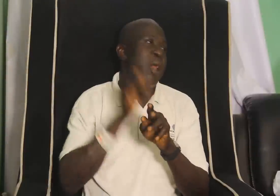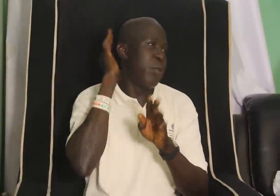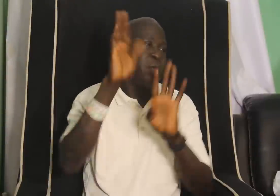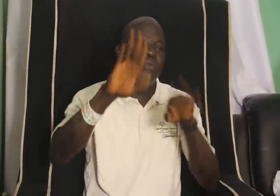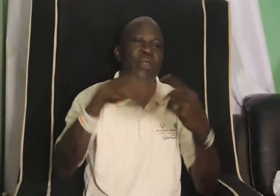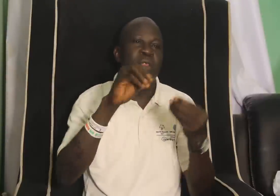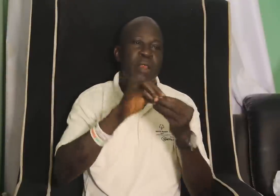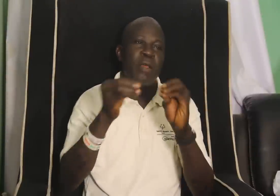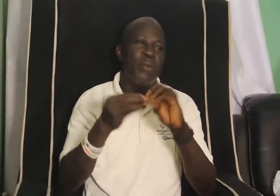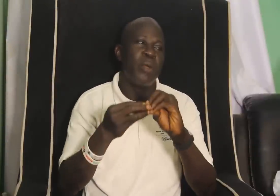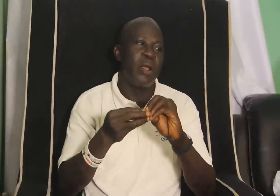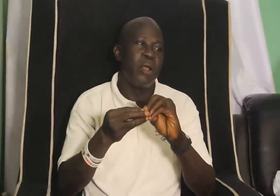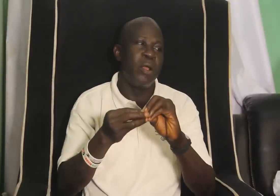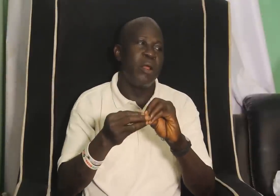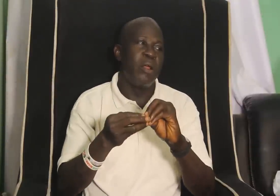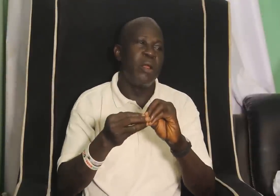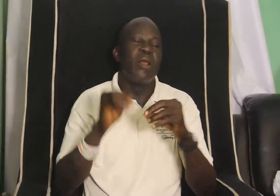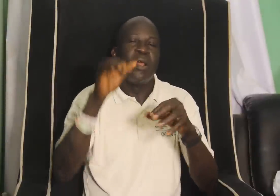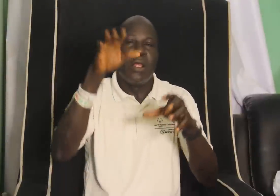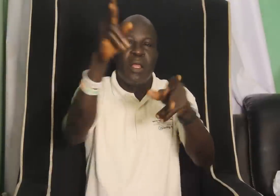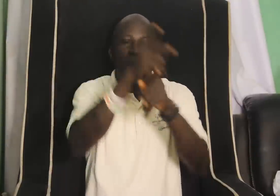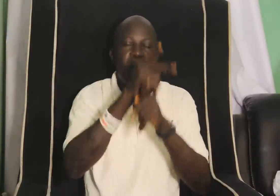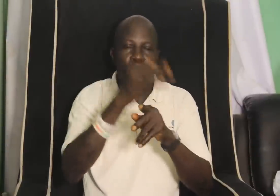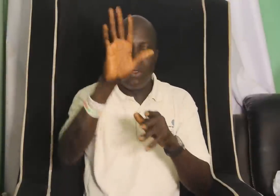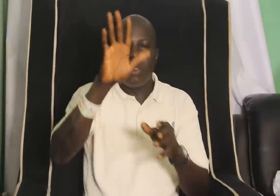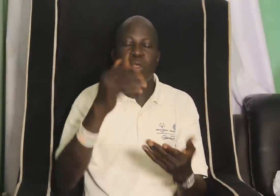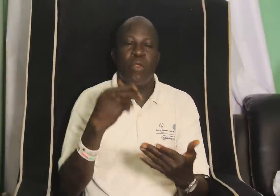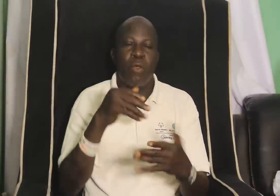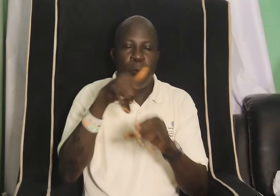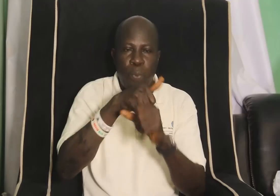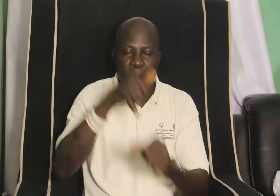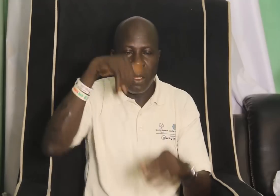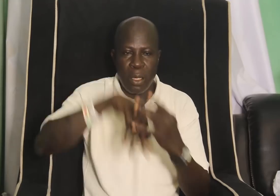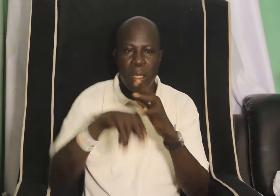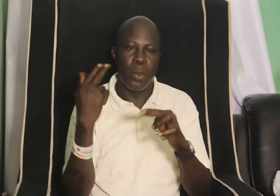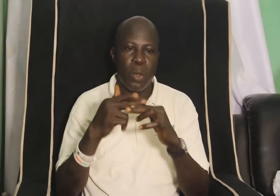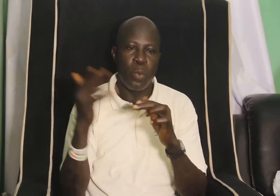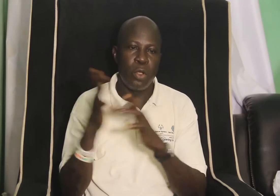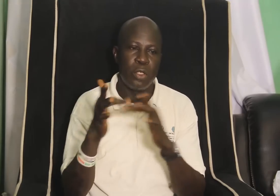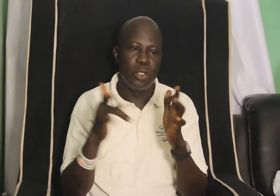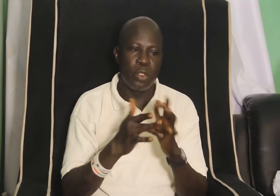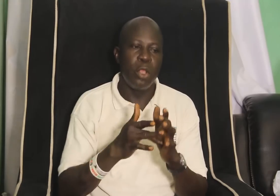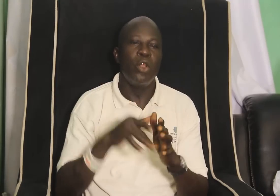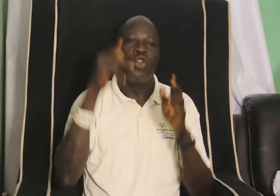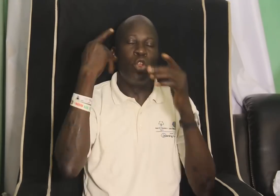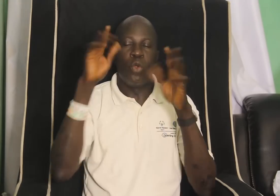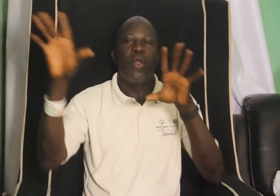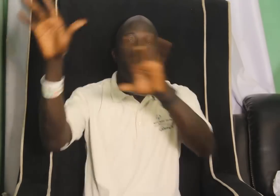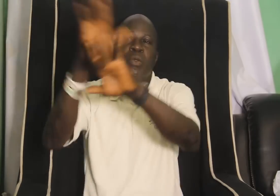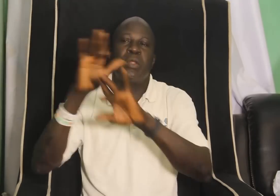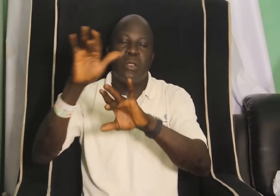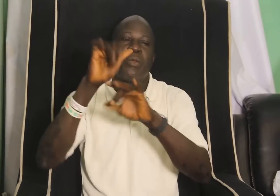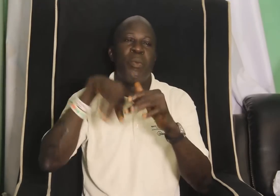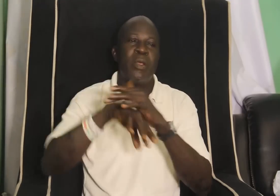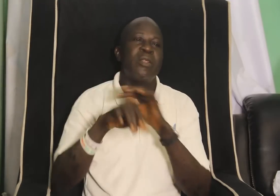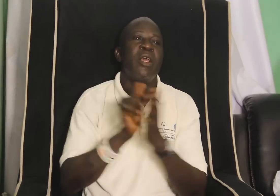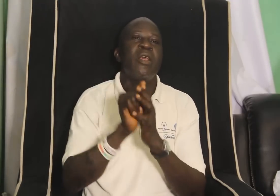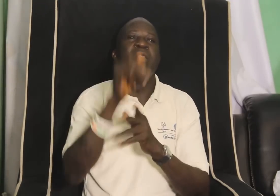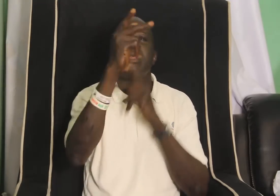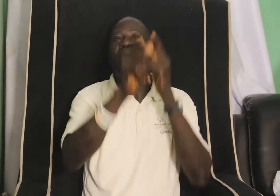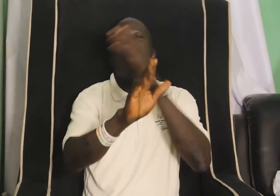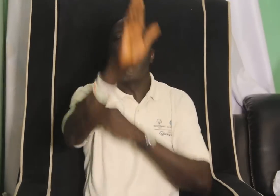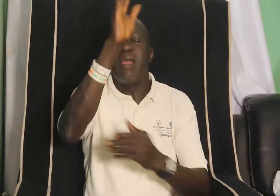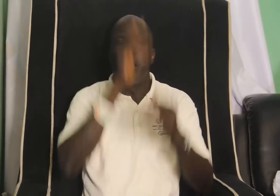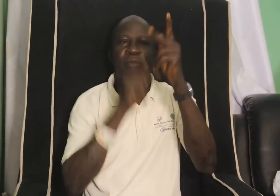na I'll give you the number toju biro esere keep your pen ready goruko Jesus in the name of Jesus wa ri anuba amen won wa be